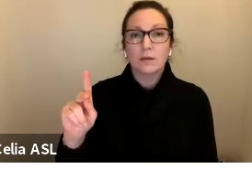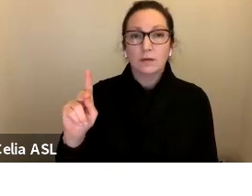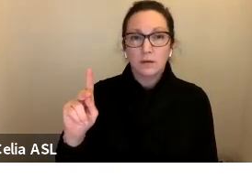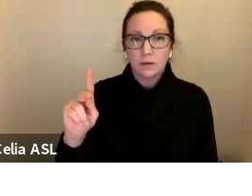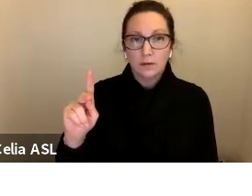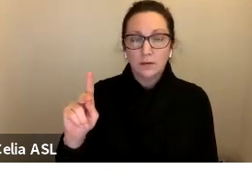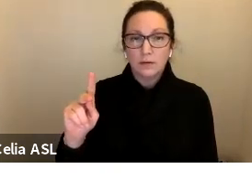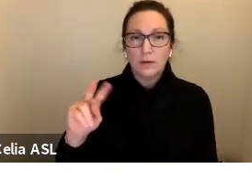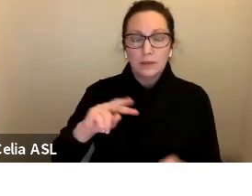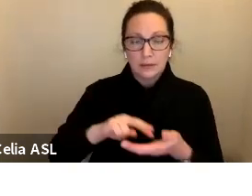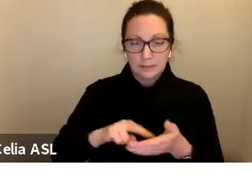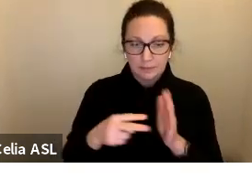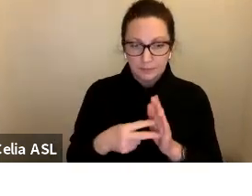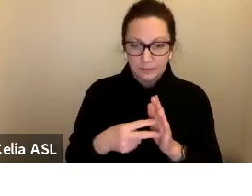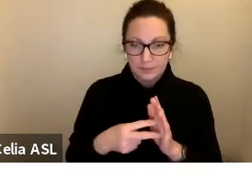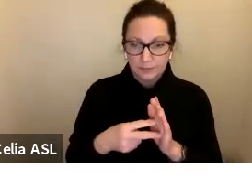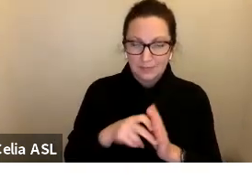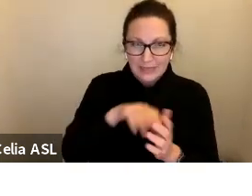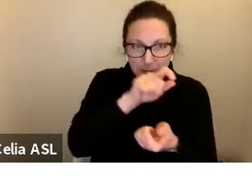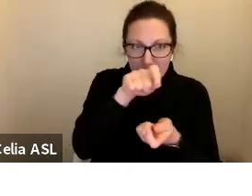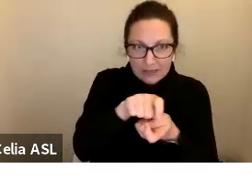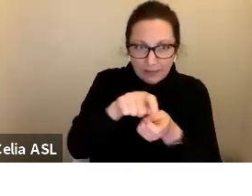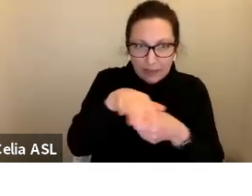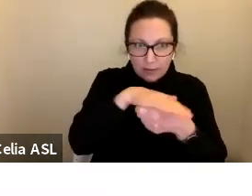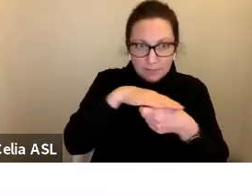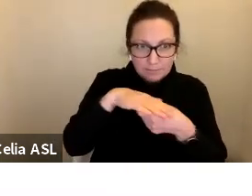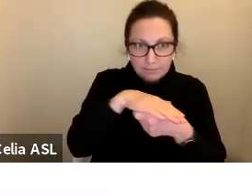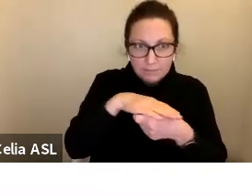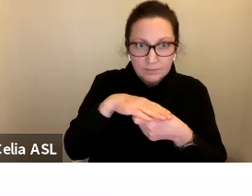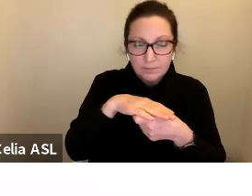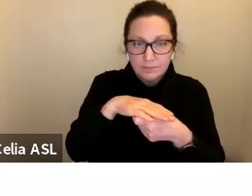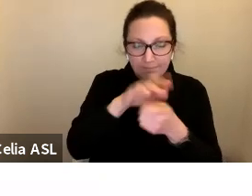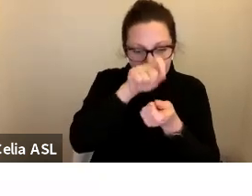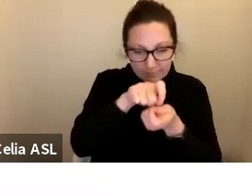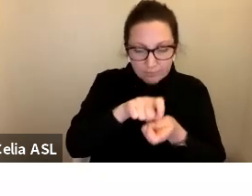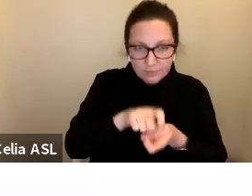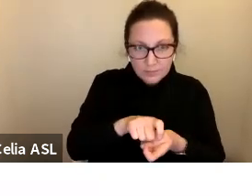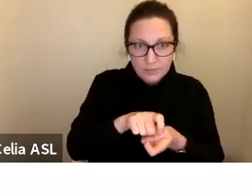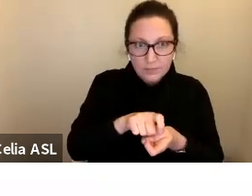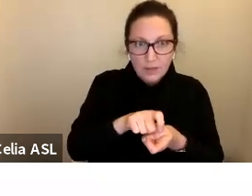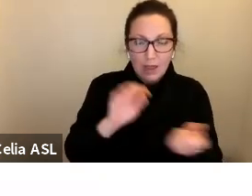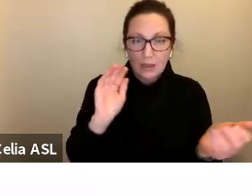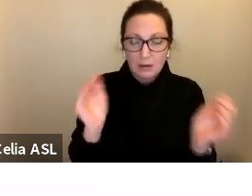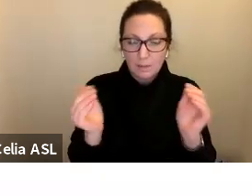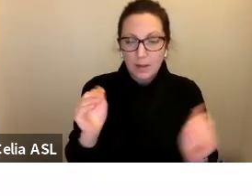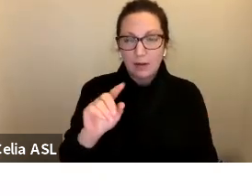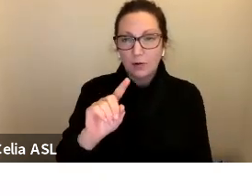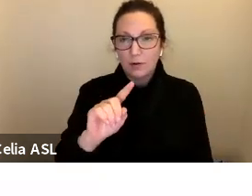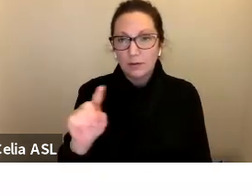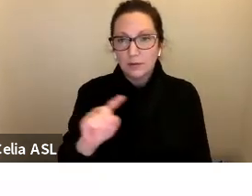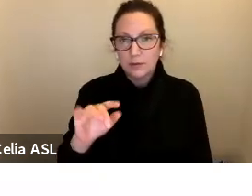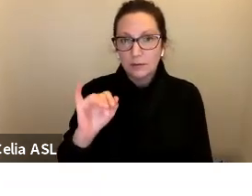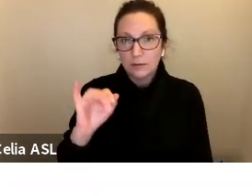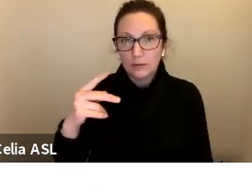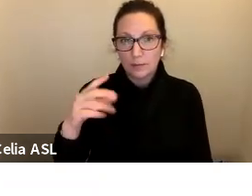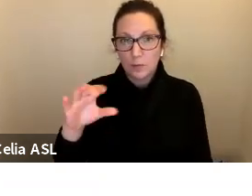usually kind of more specific, more granular than a zip code.